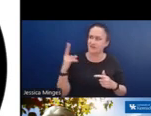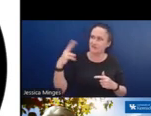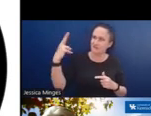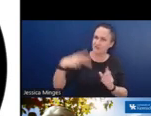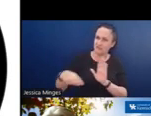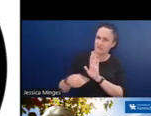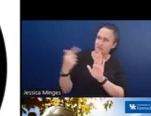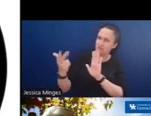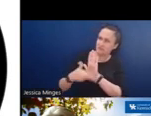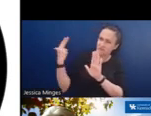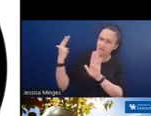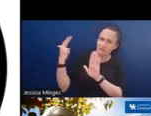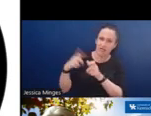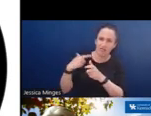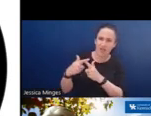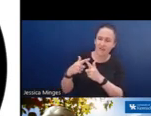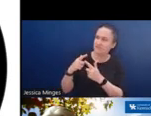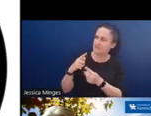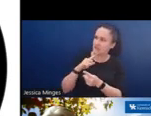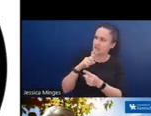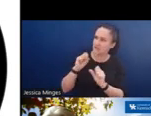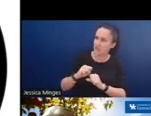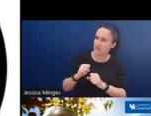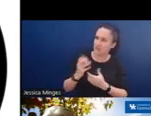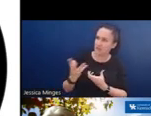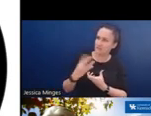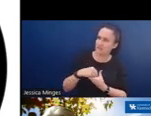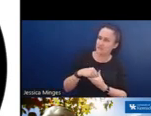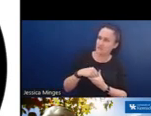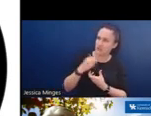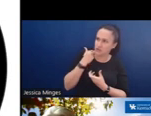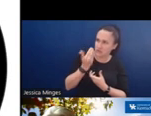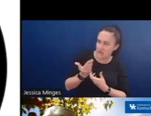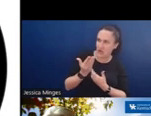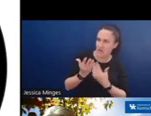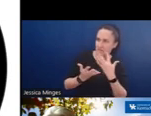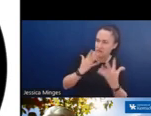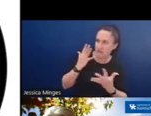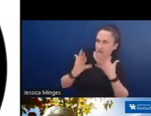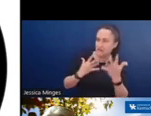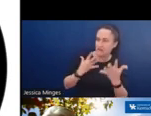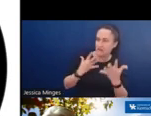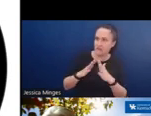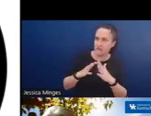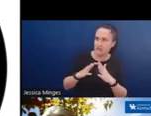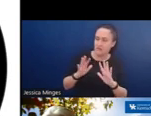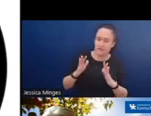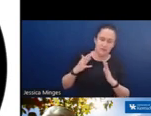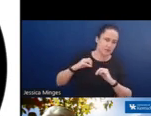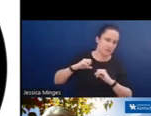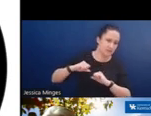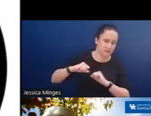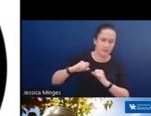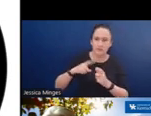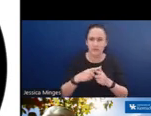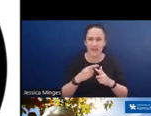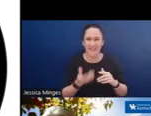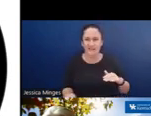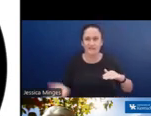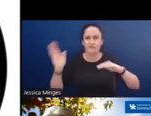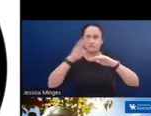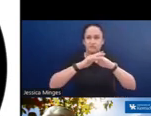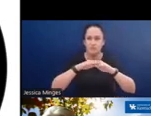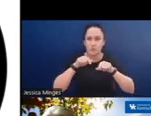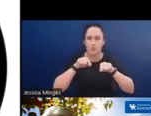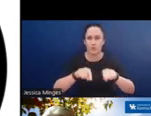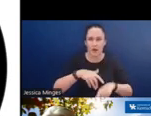that stigma can be internalized into shame, so feelings of disgrace, humiliation. And so this is all compounded during pregnancy.